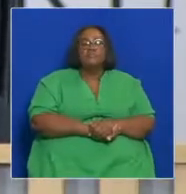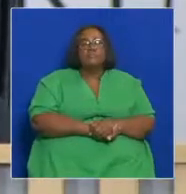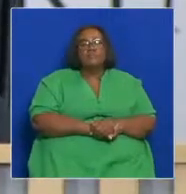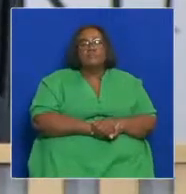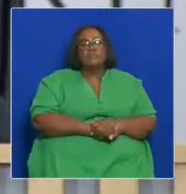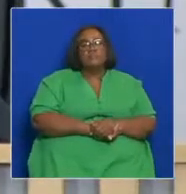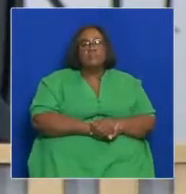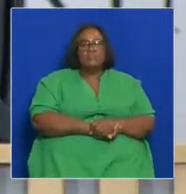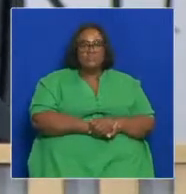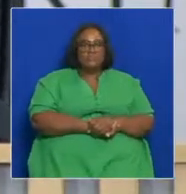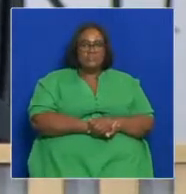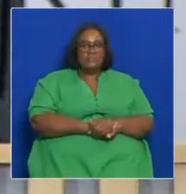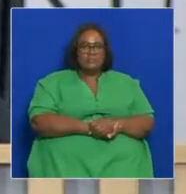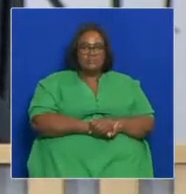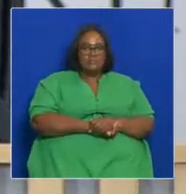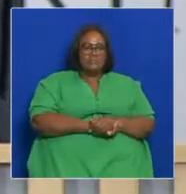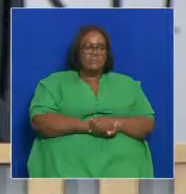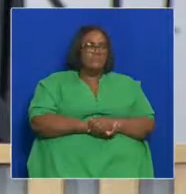Commissioners,